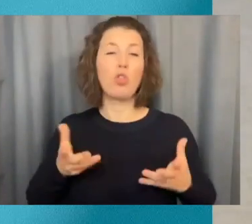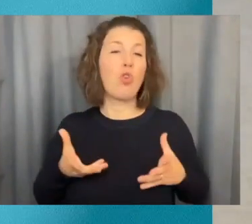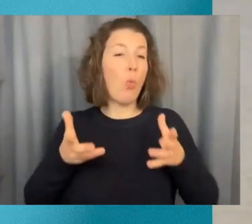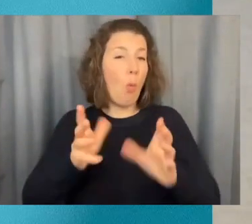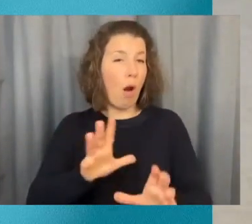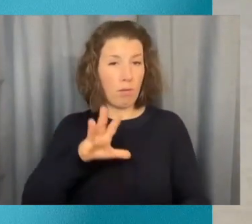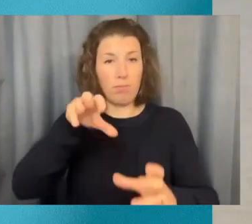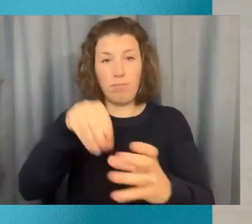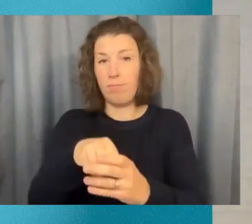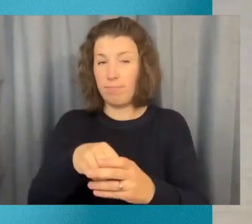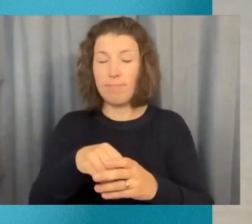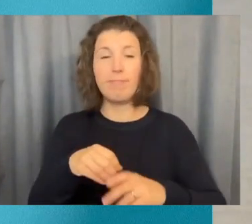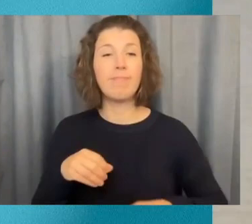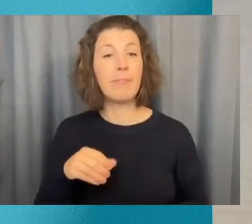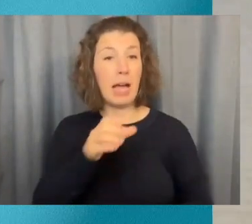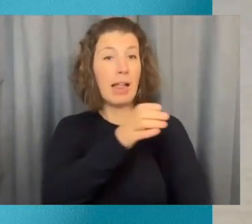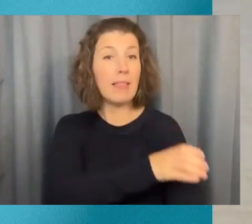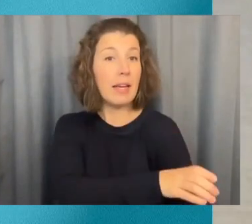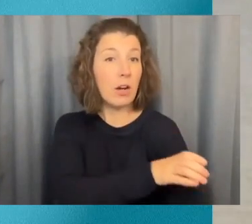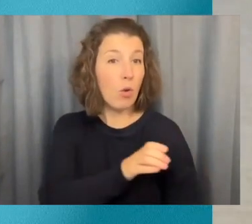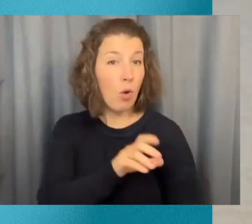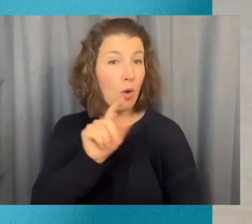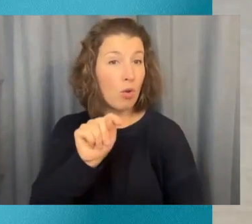trials. Stop.